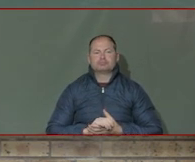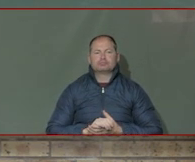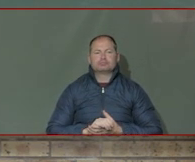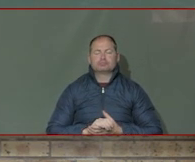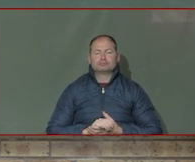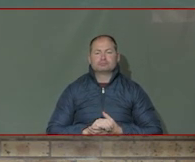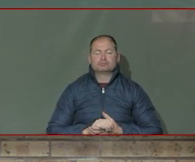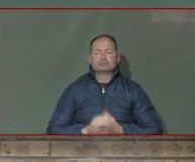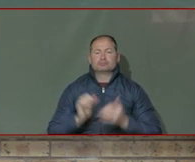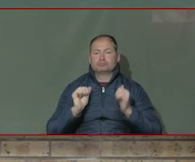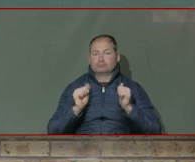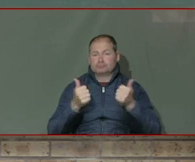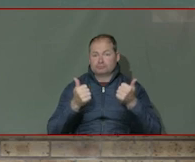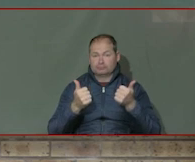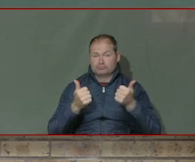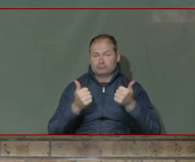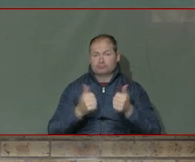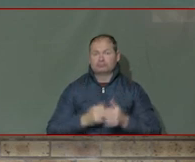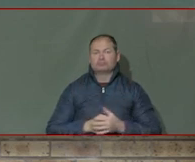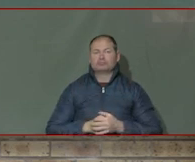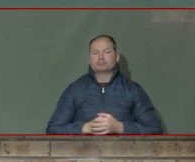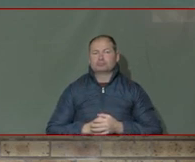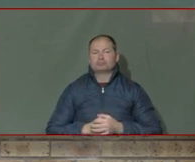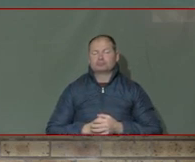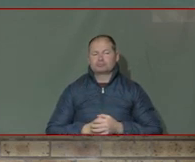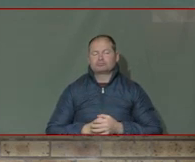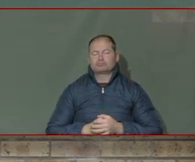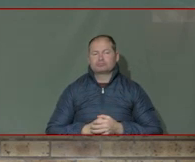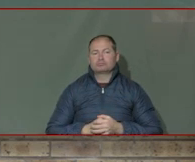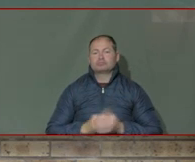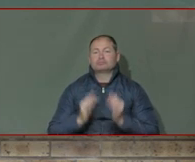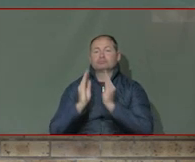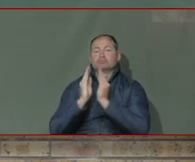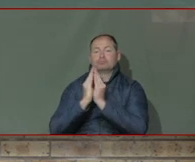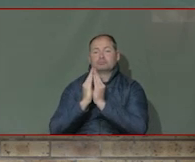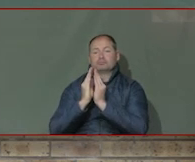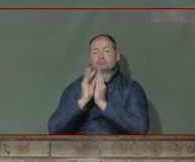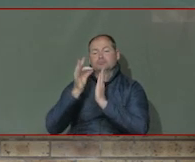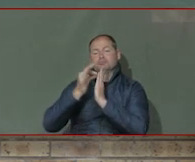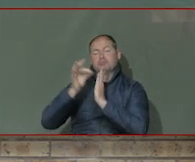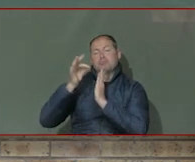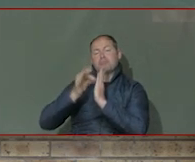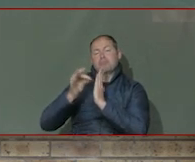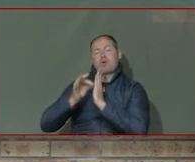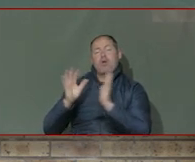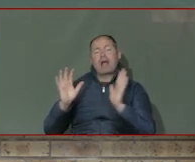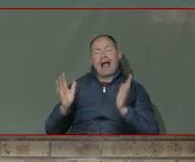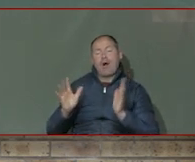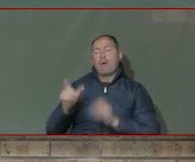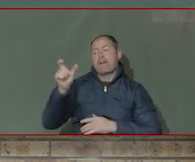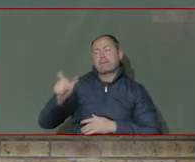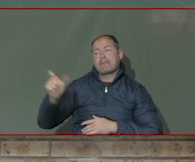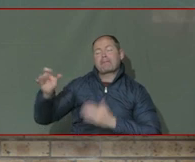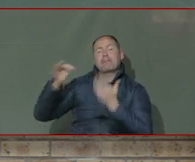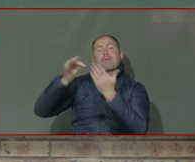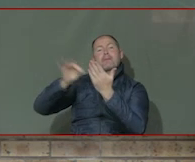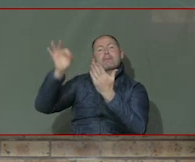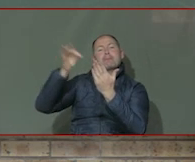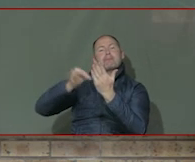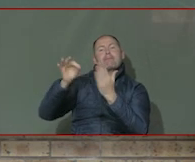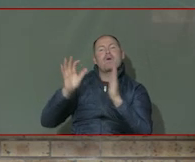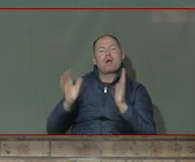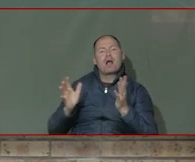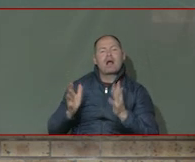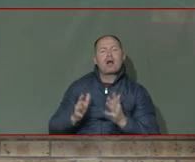you together? So the way the markers give marks, they normally give a mark for doing this correctly,